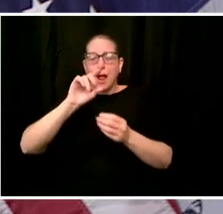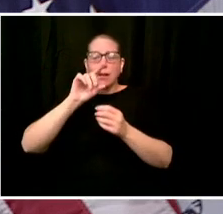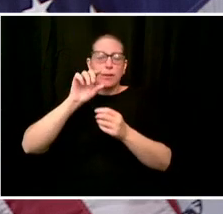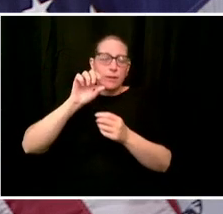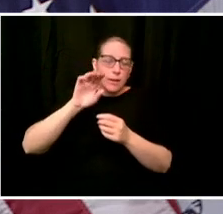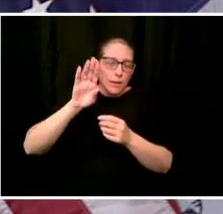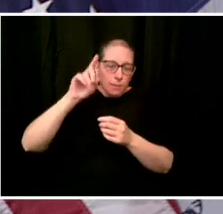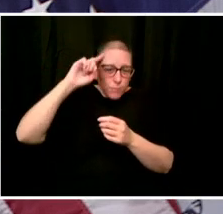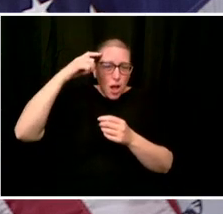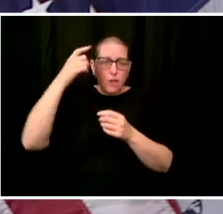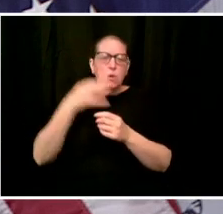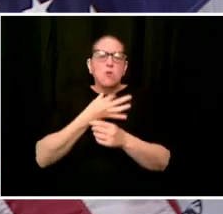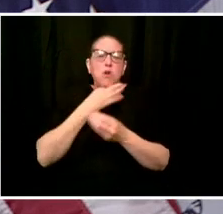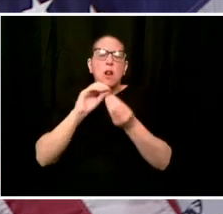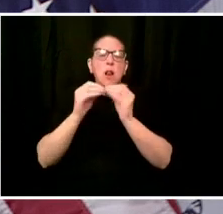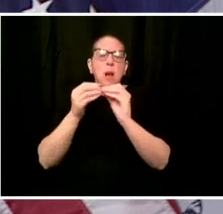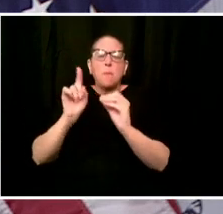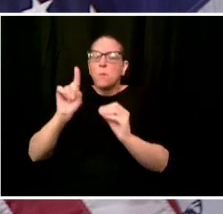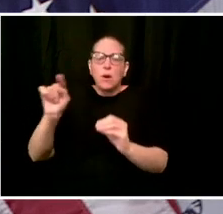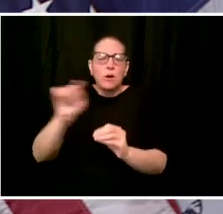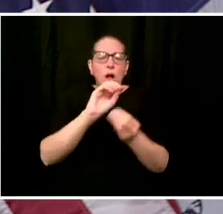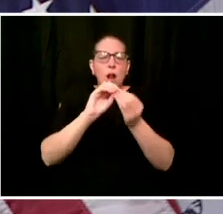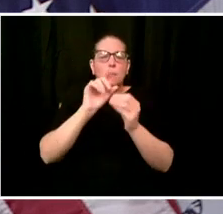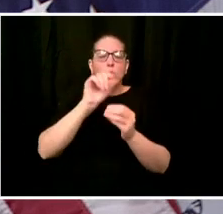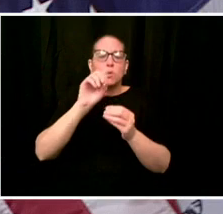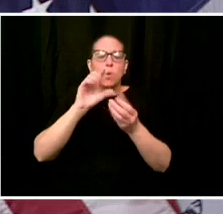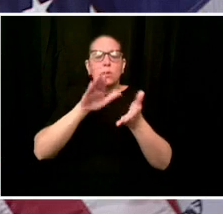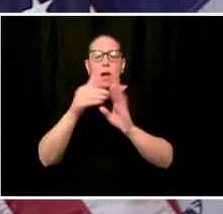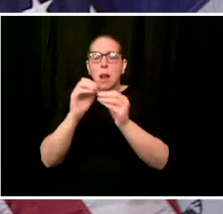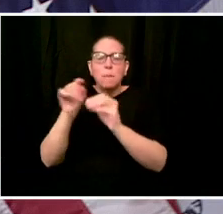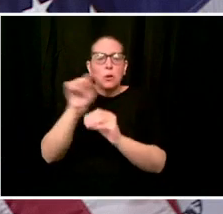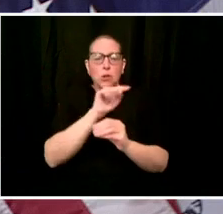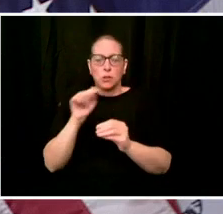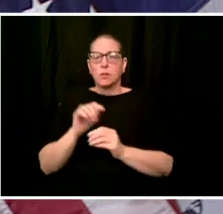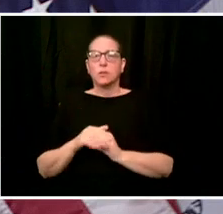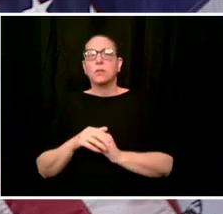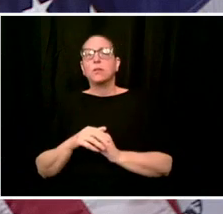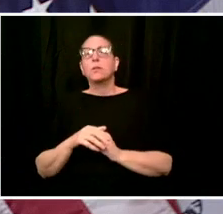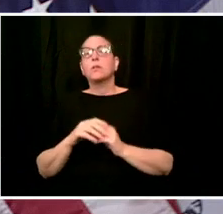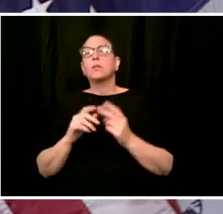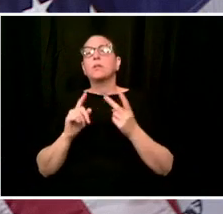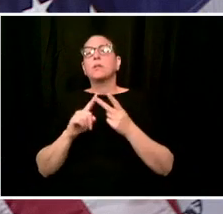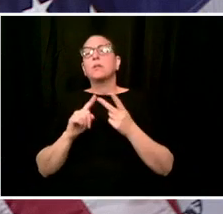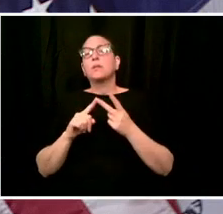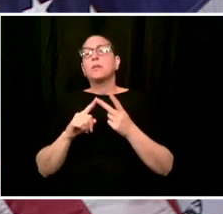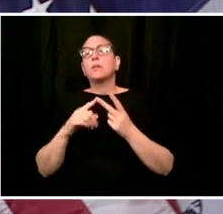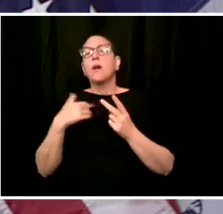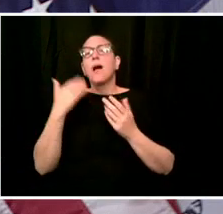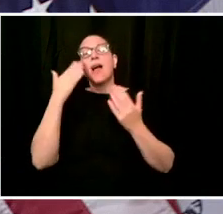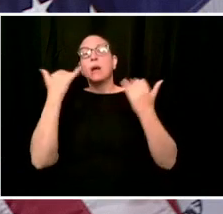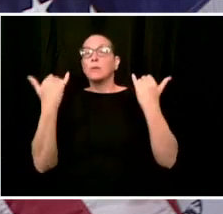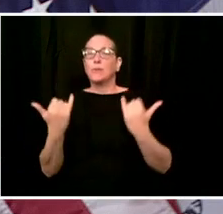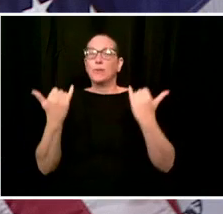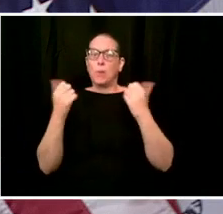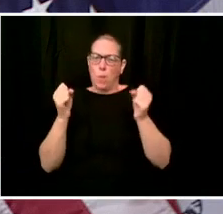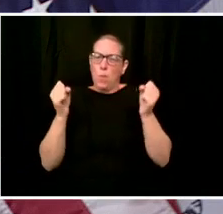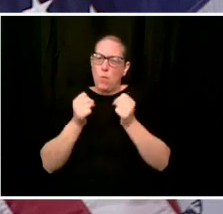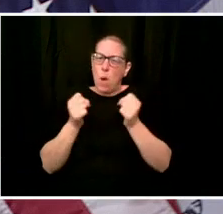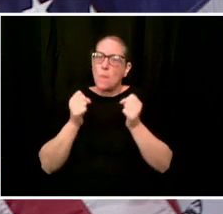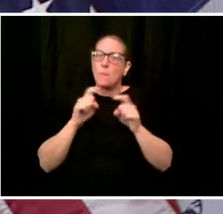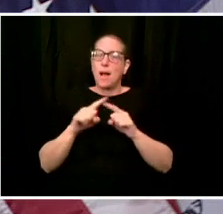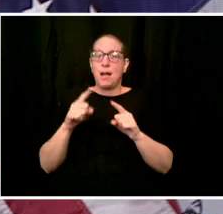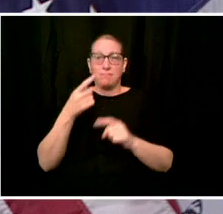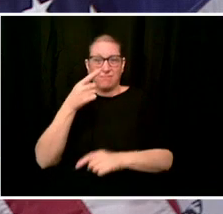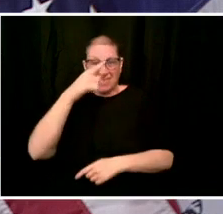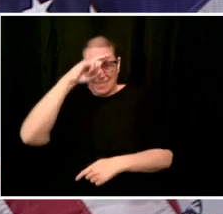I know it's about 52 degrees today, but I know summer is creeping towards us. So I wanted to know if you had an update